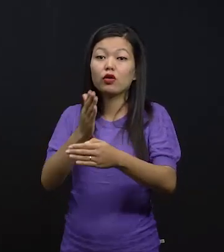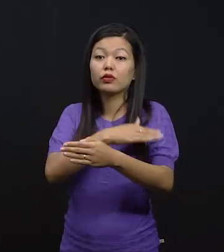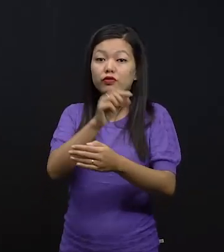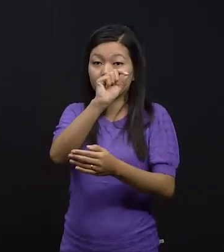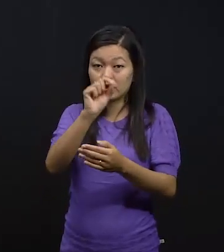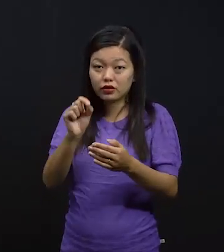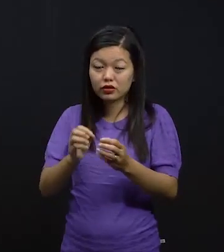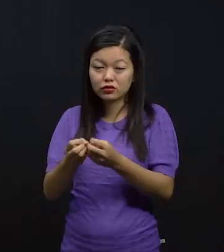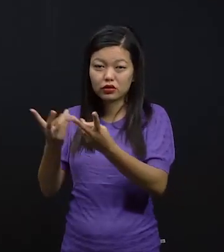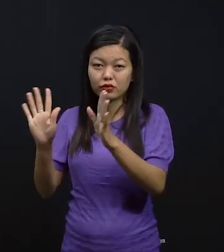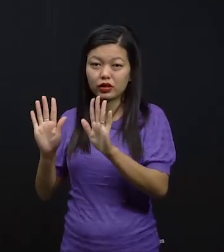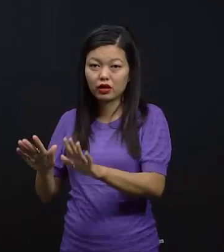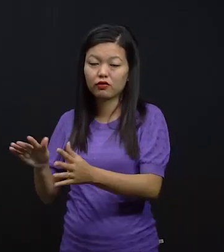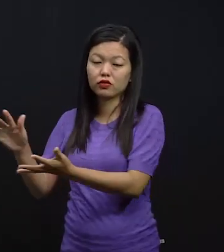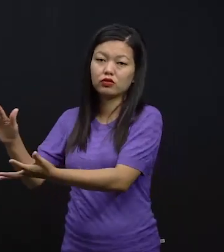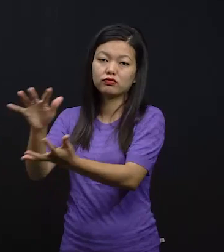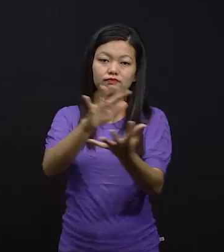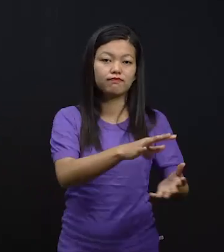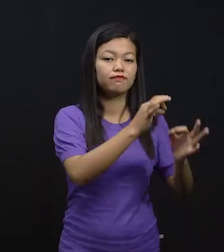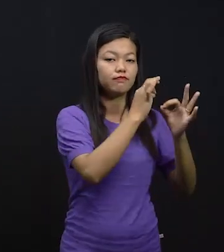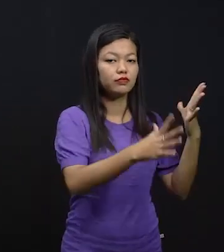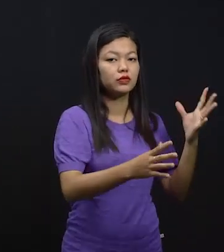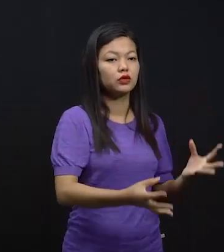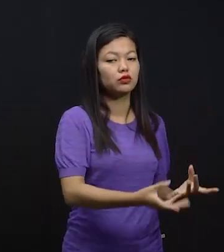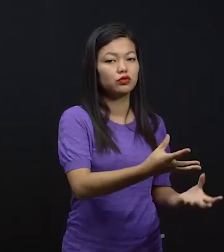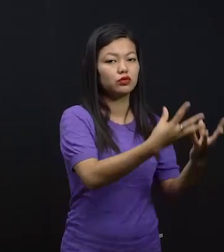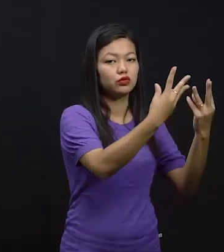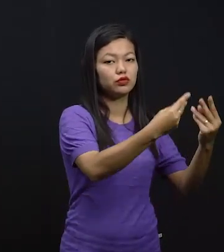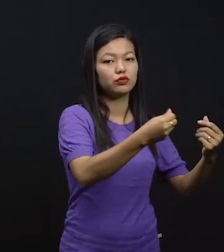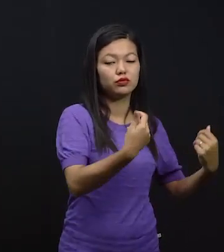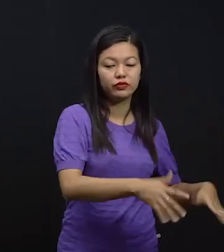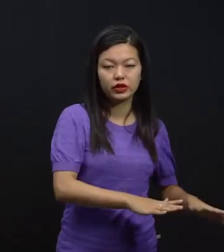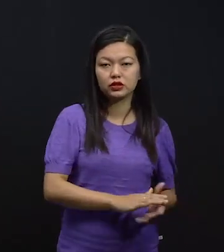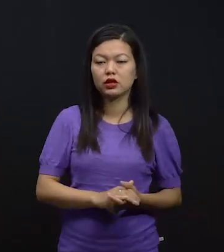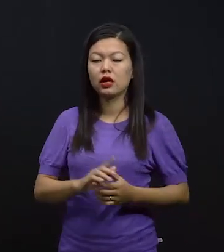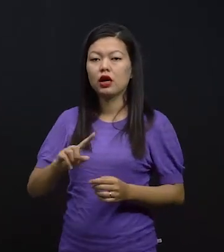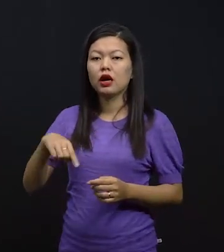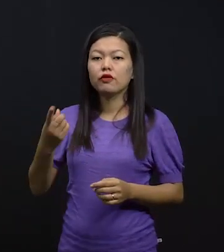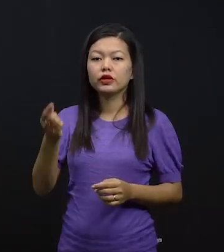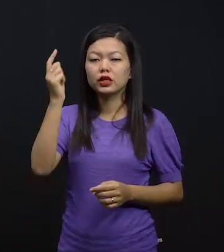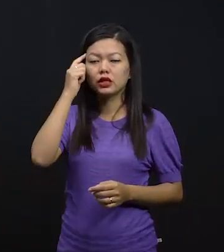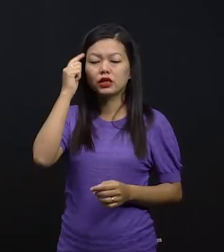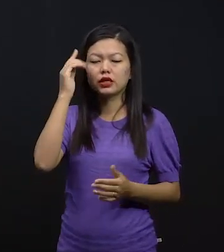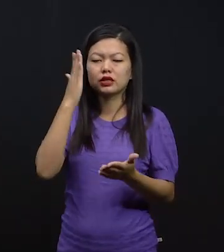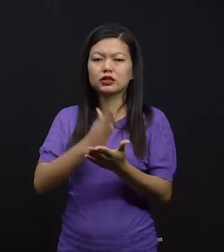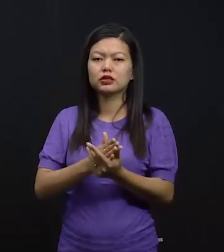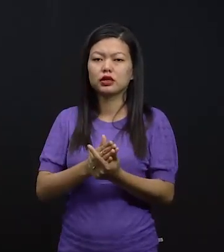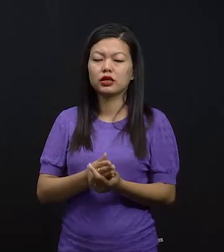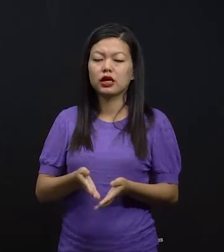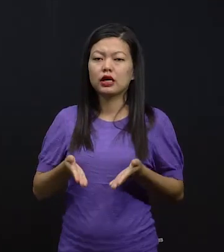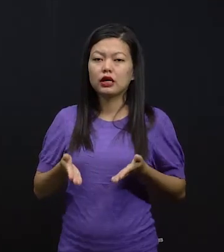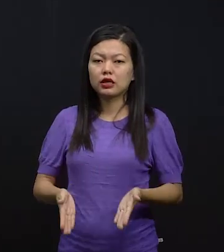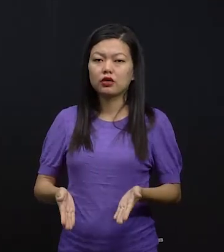everything, and he decided to follow only what his superiors said. He decided to follow only what